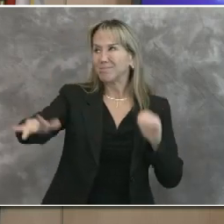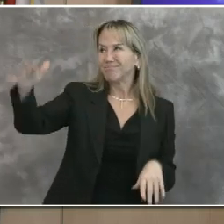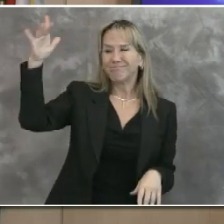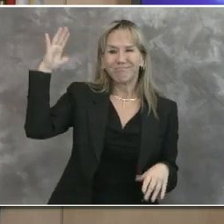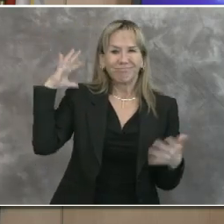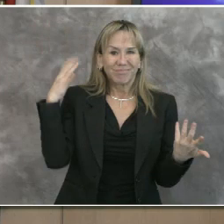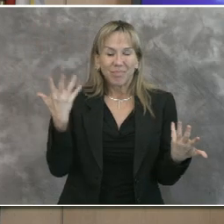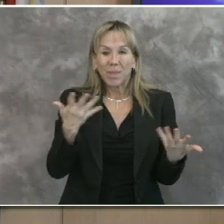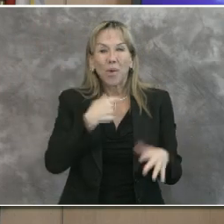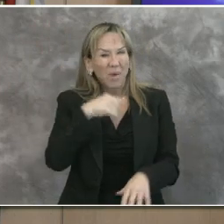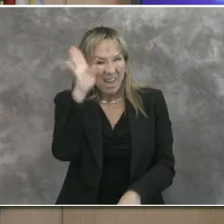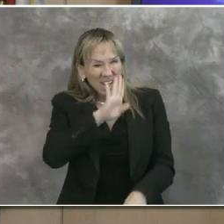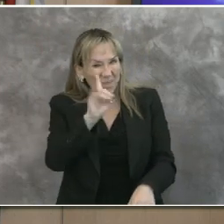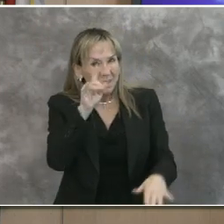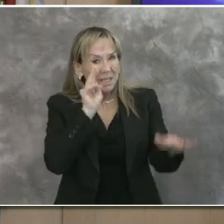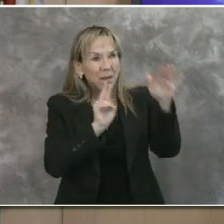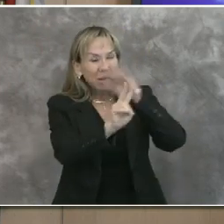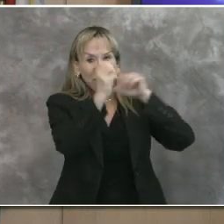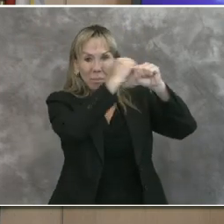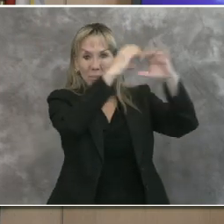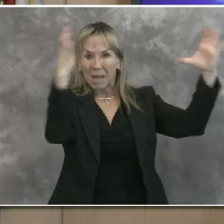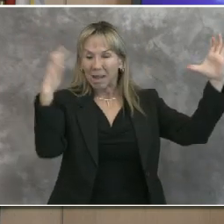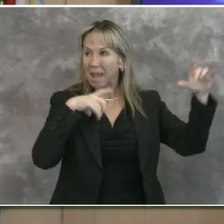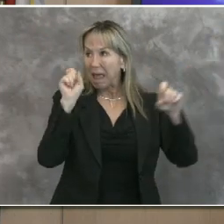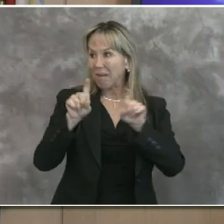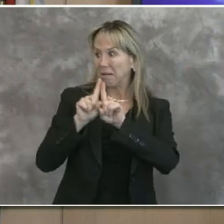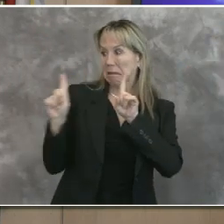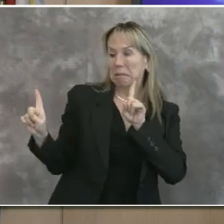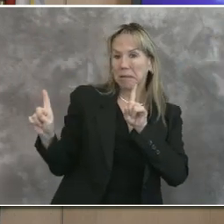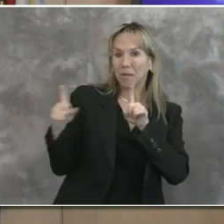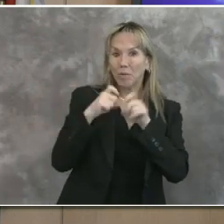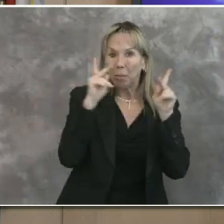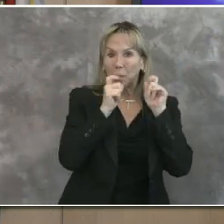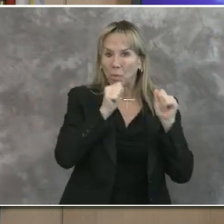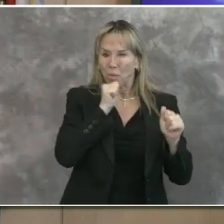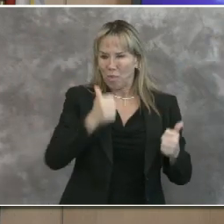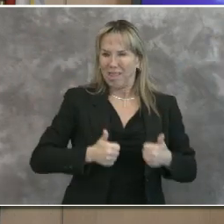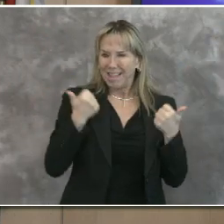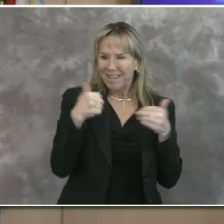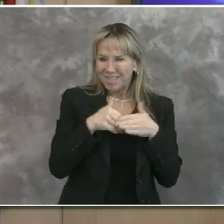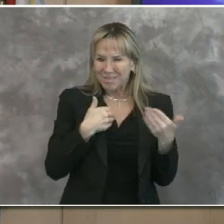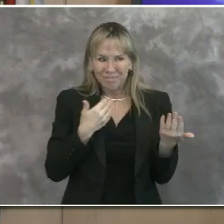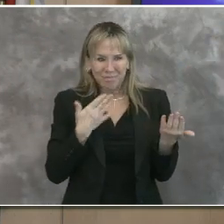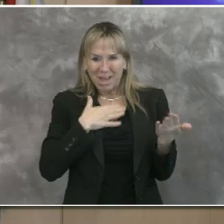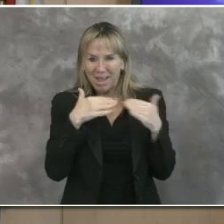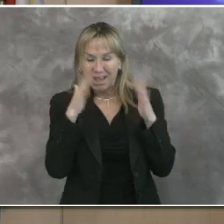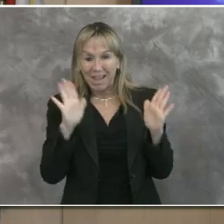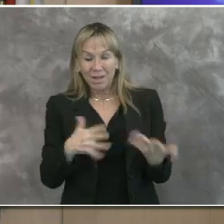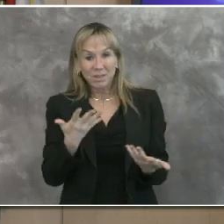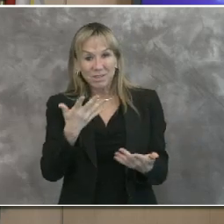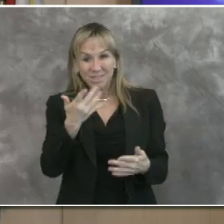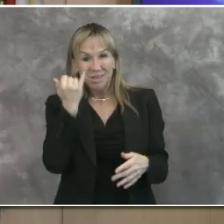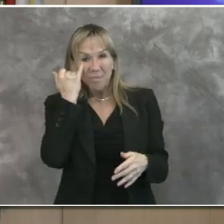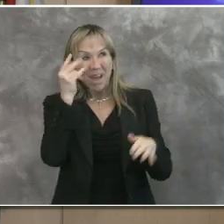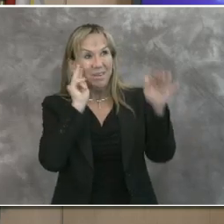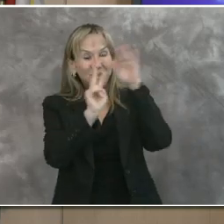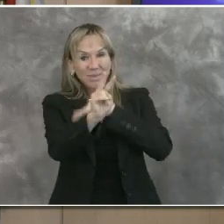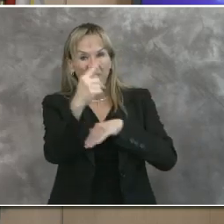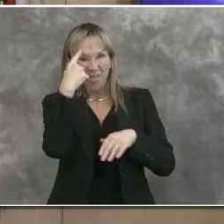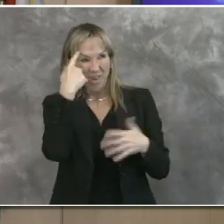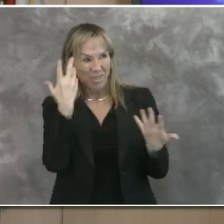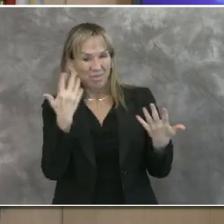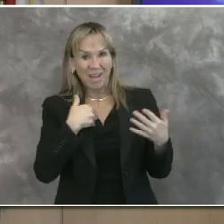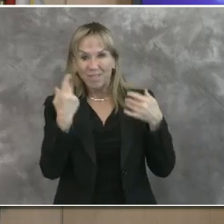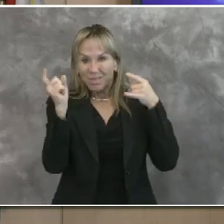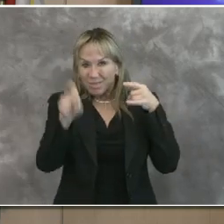we would purposefully physically distance from non-household members. We never imagined a world in which we would wear face coverings. But that is the world that we are